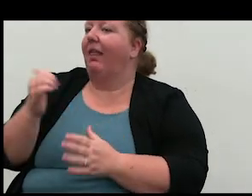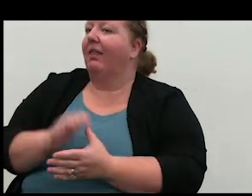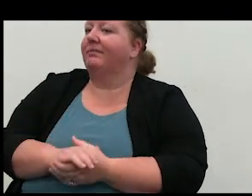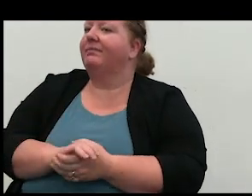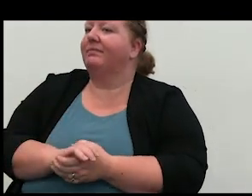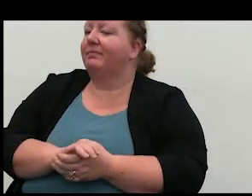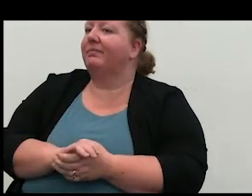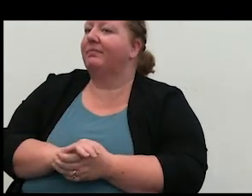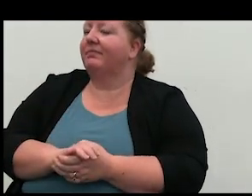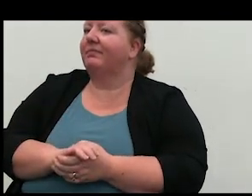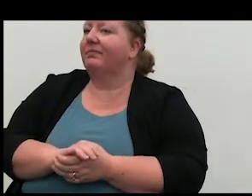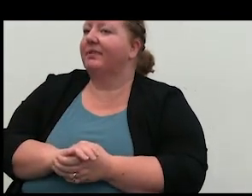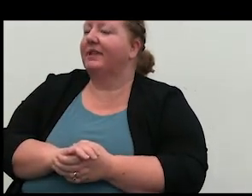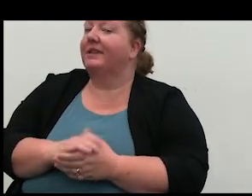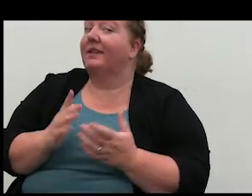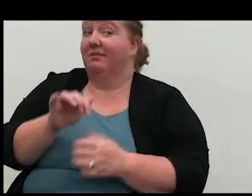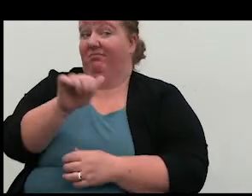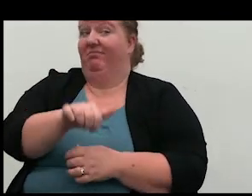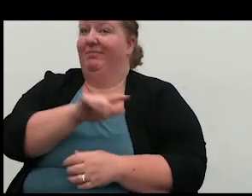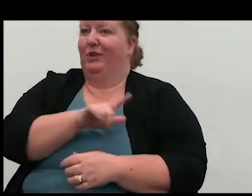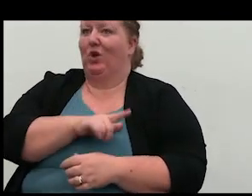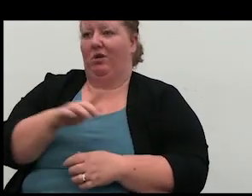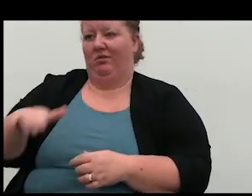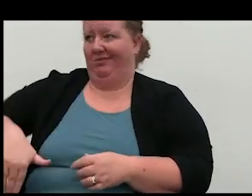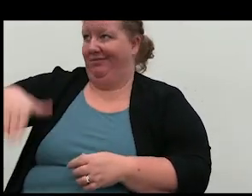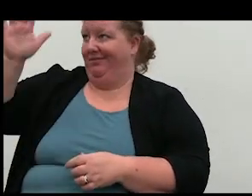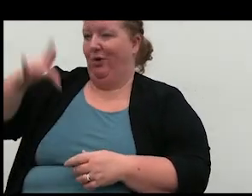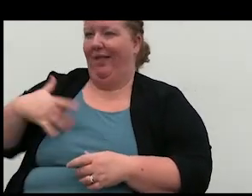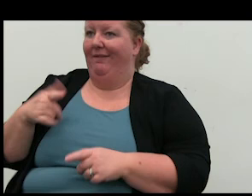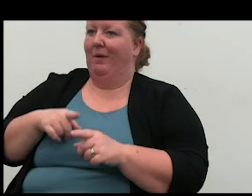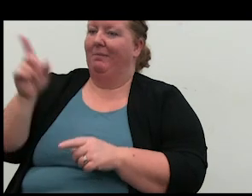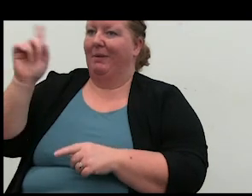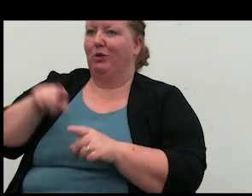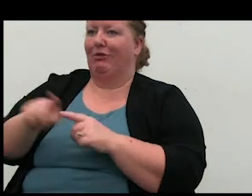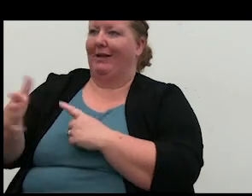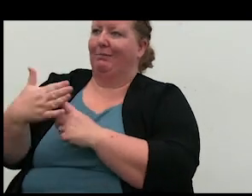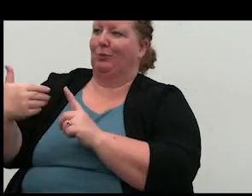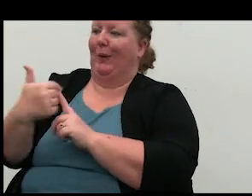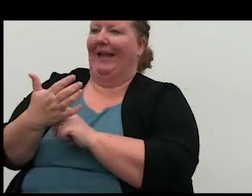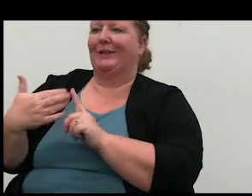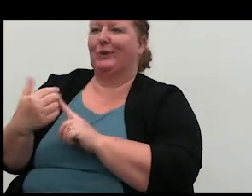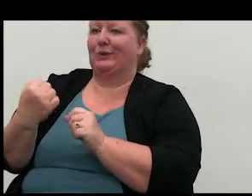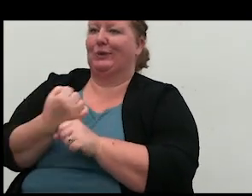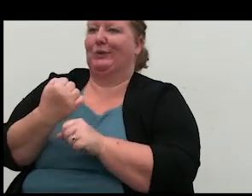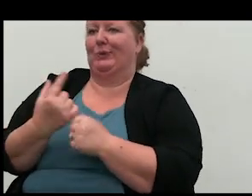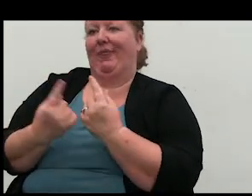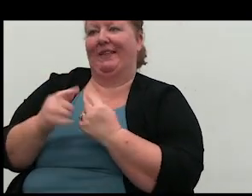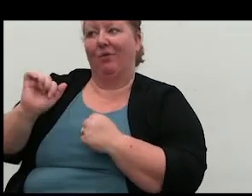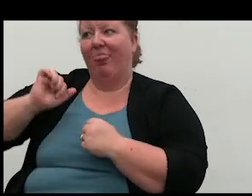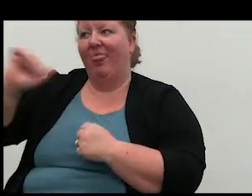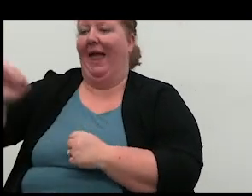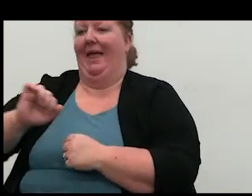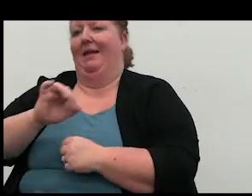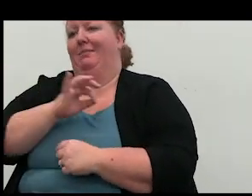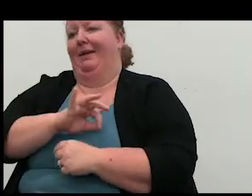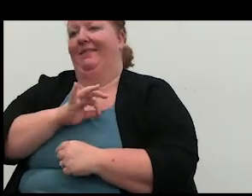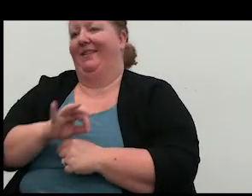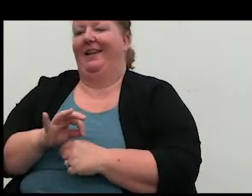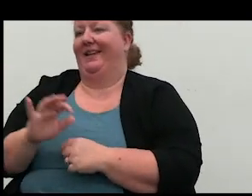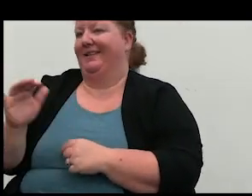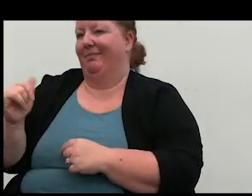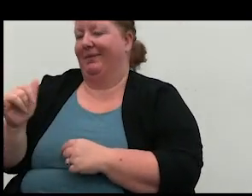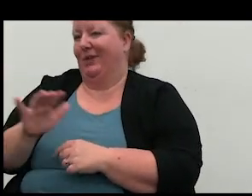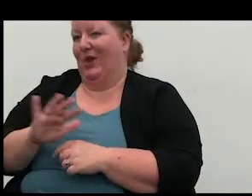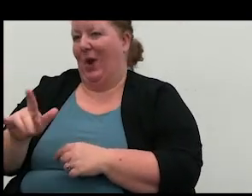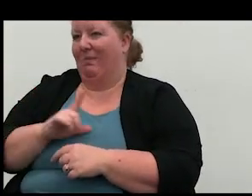And rightly so, because you're going to spend your whole life with people trying to persuade you to do things for their own purposes, not